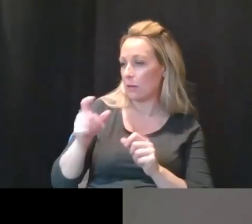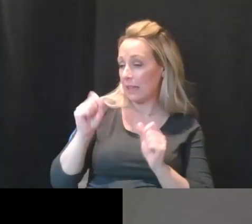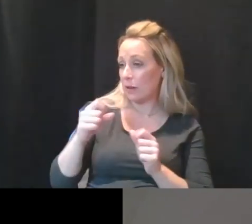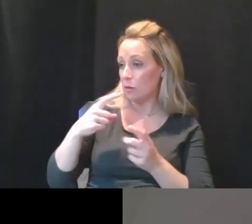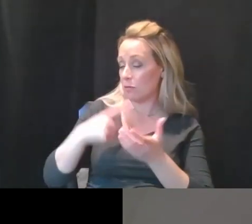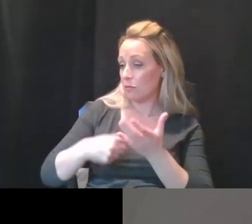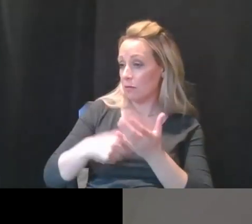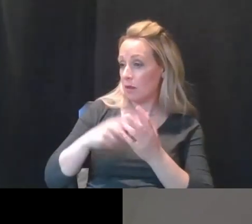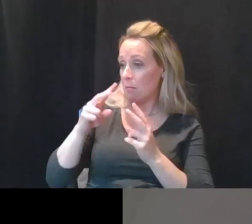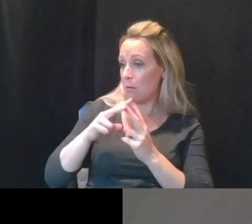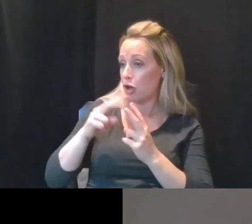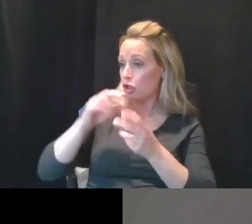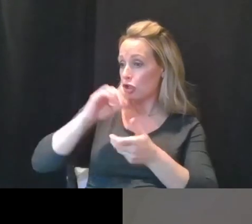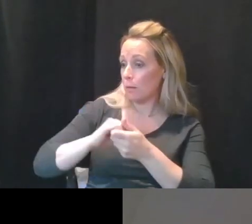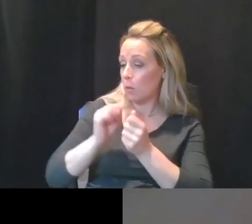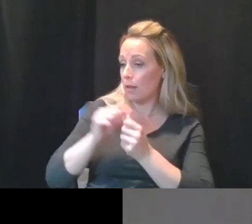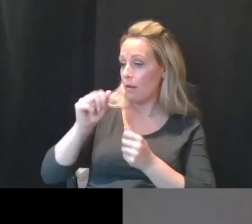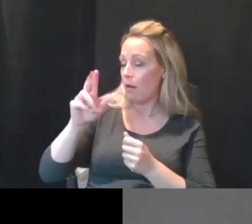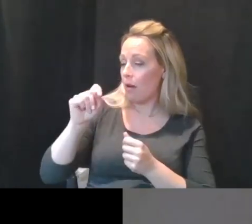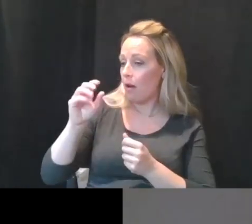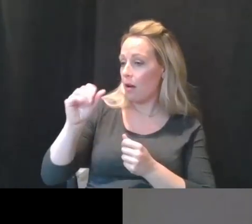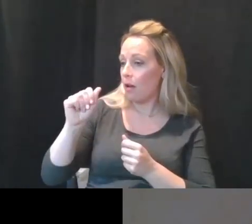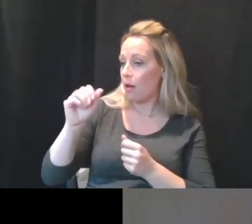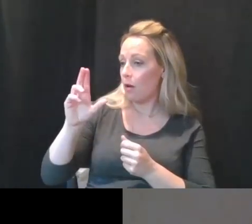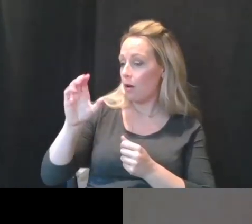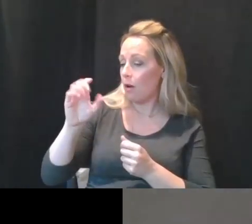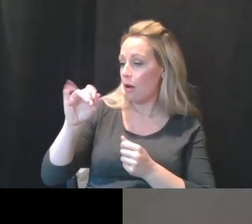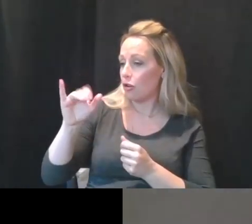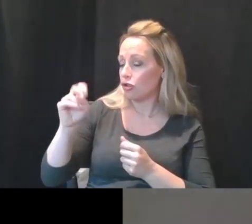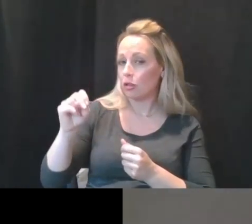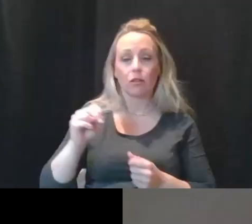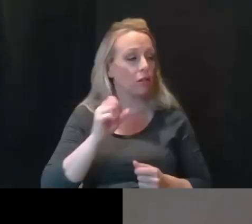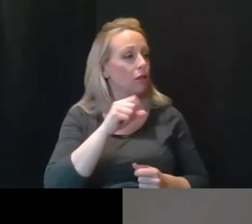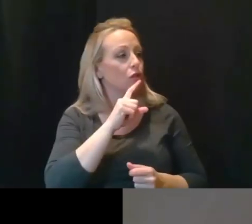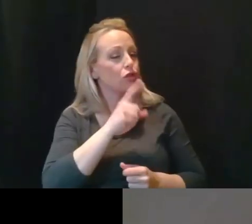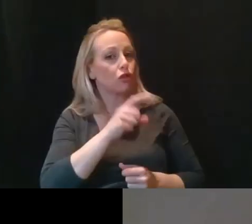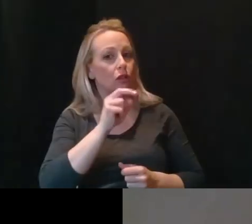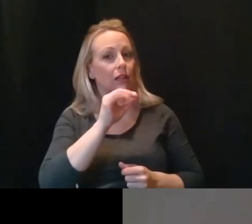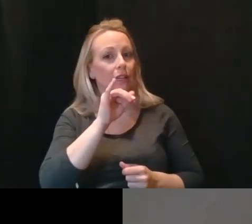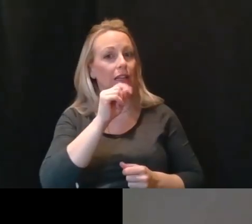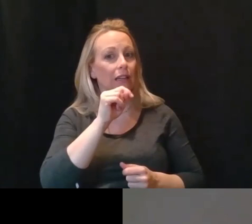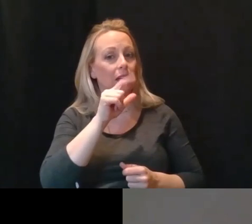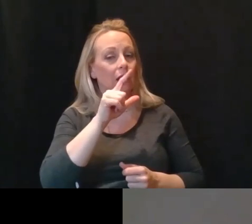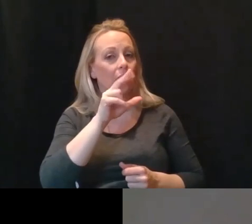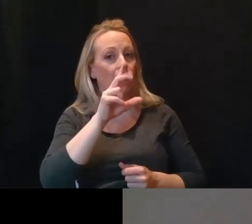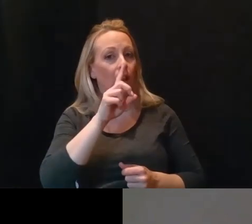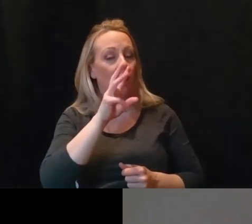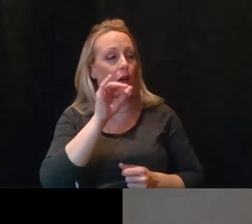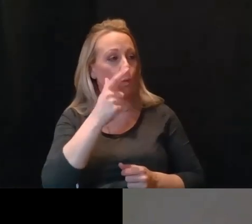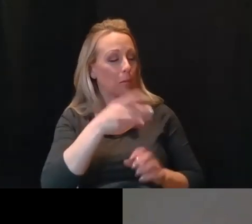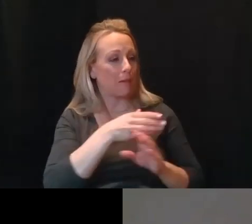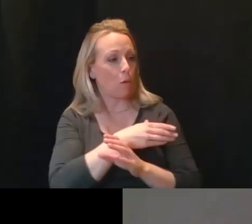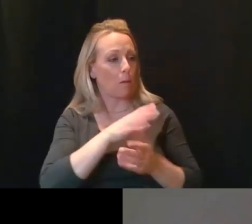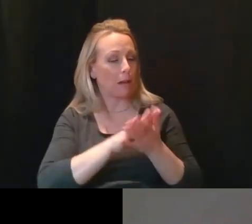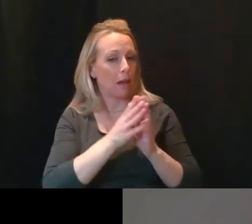auto auction, which is where you're at right now? Sure. Nita Ludwig, before she became administrator, was